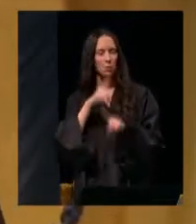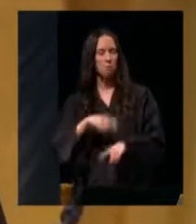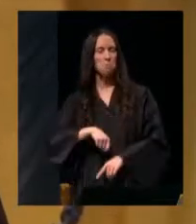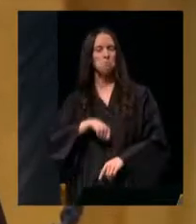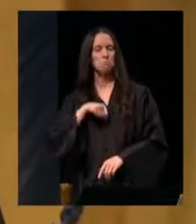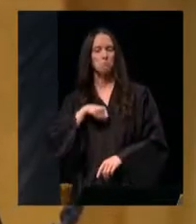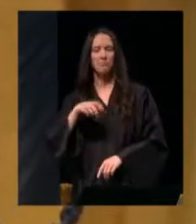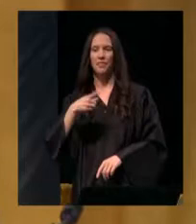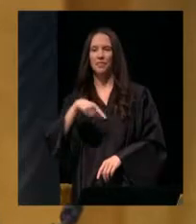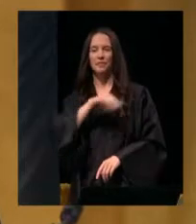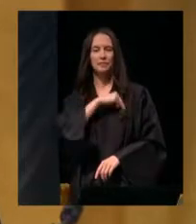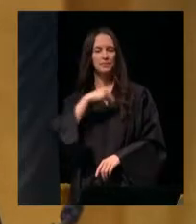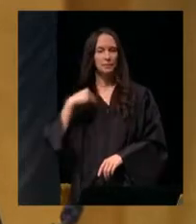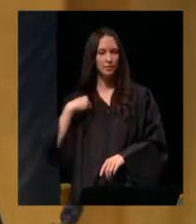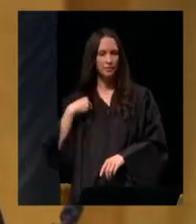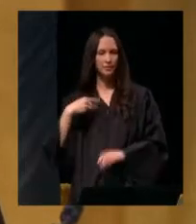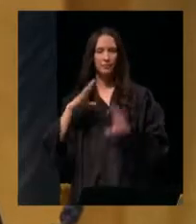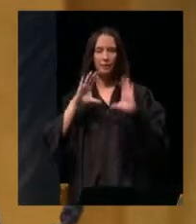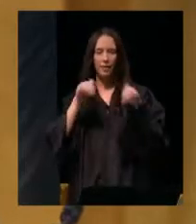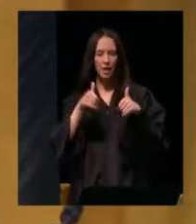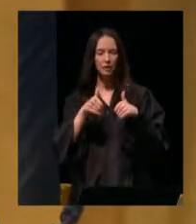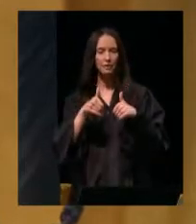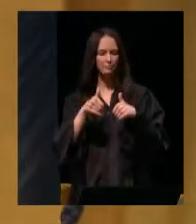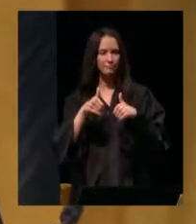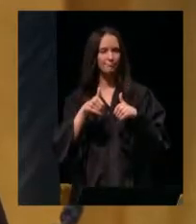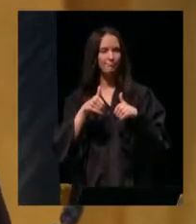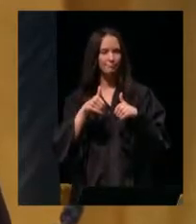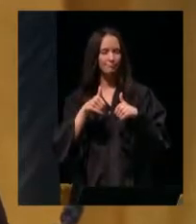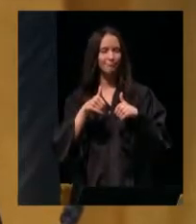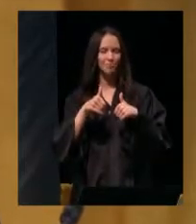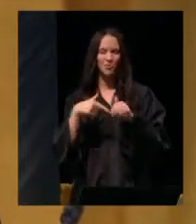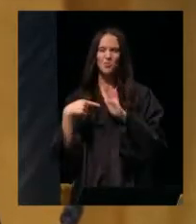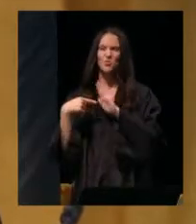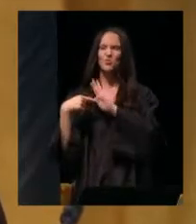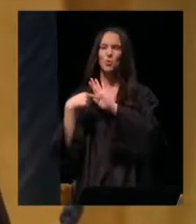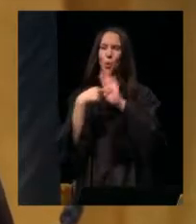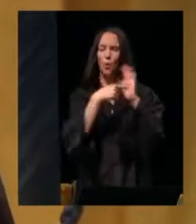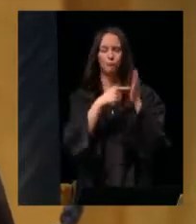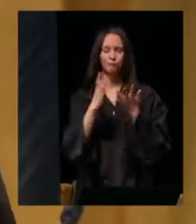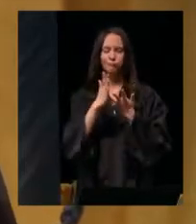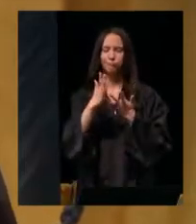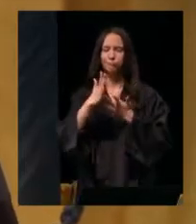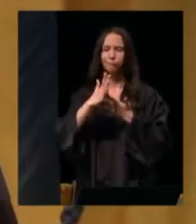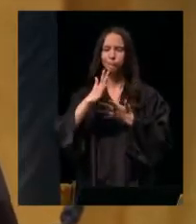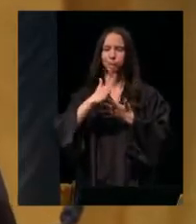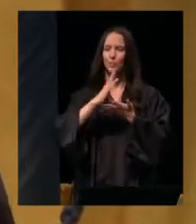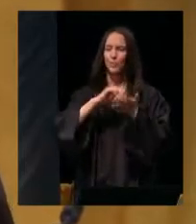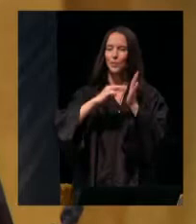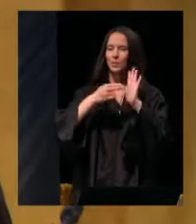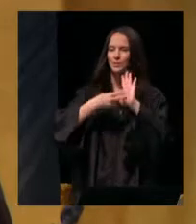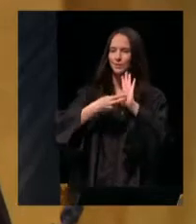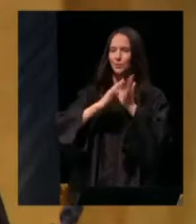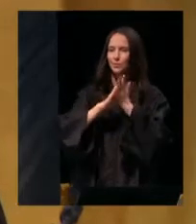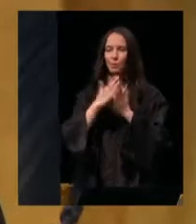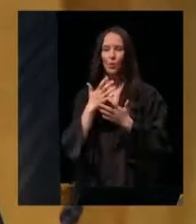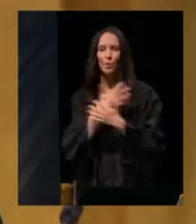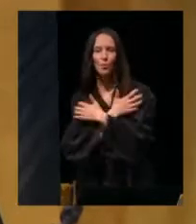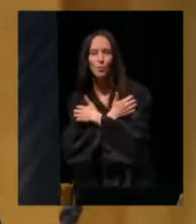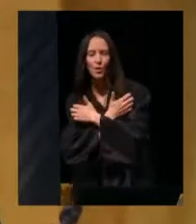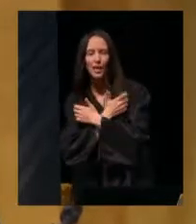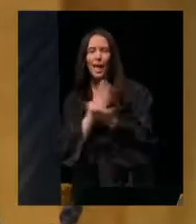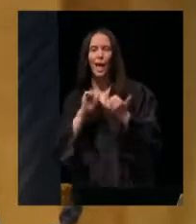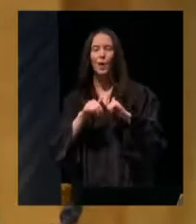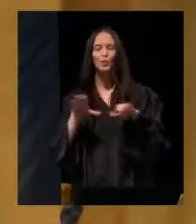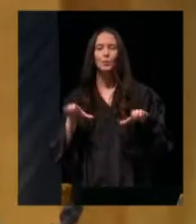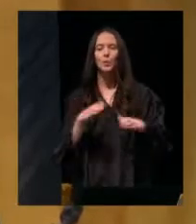that the members of this graduating class answered the call to show underclassmen what it means to be a Bruin and to do things